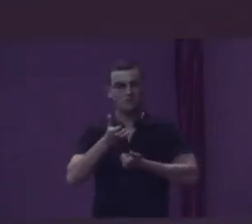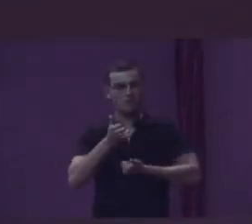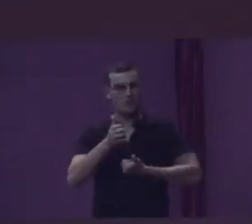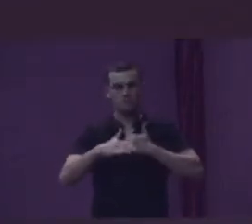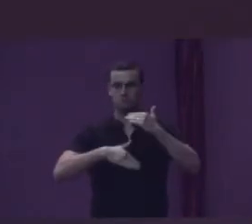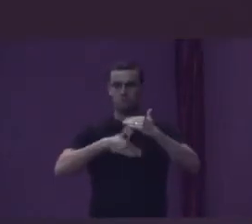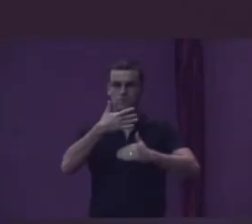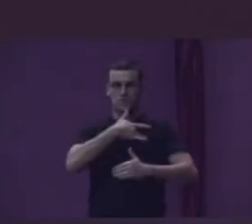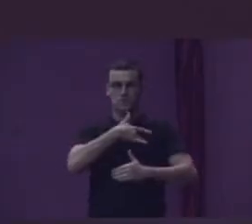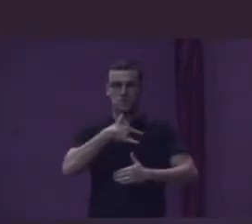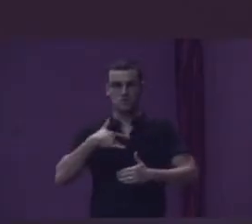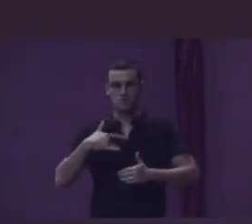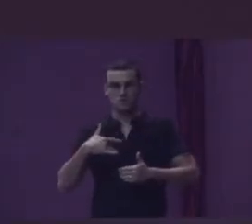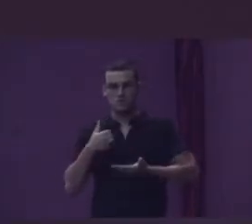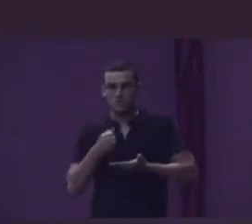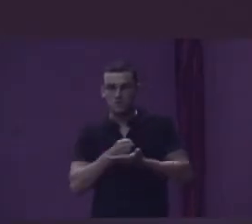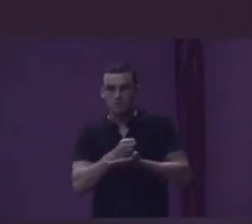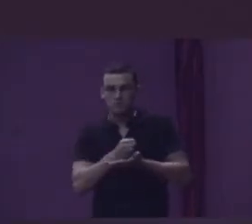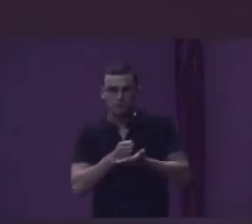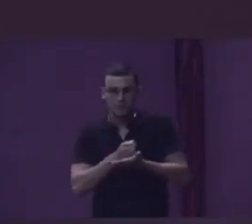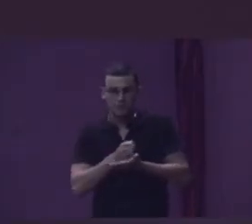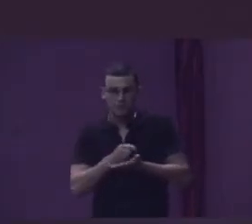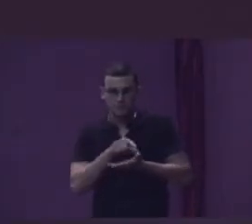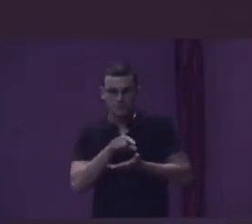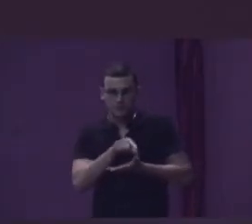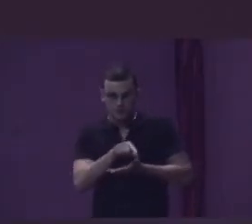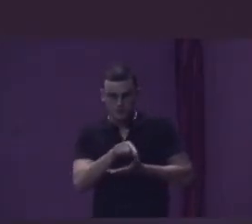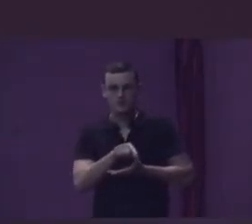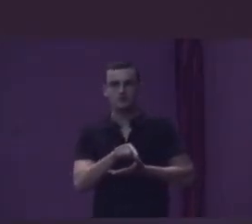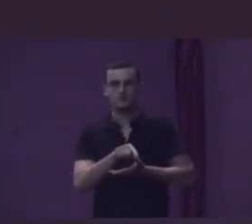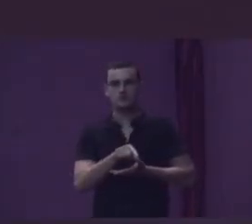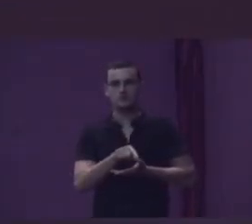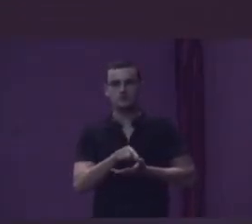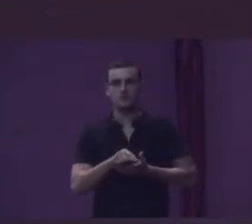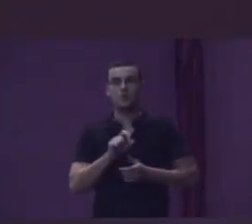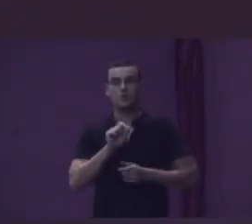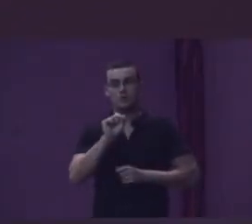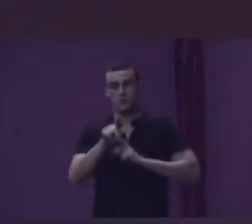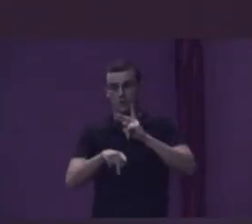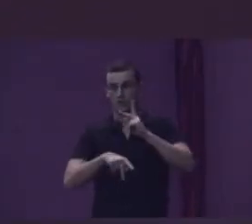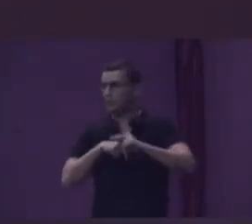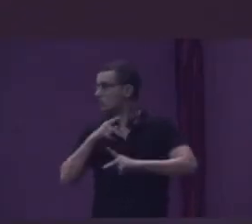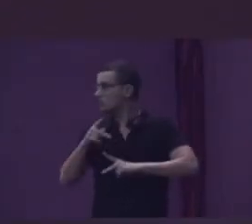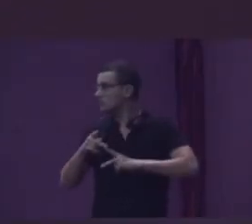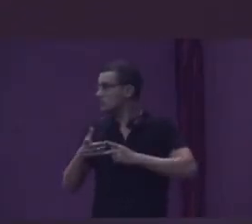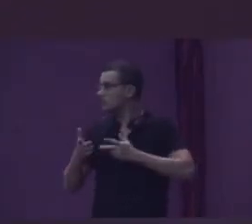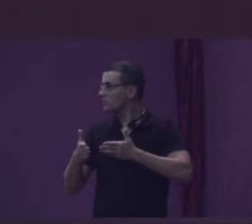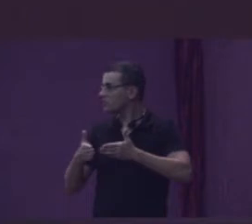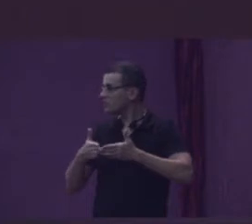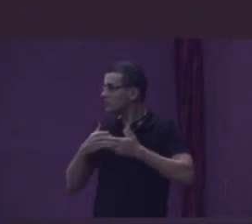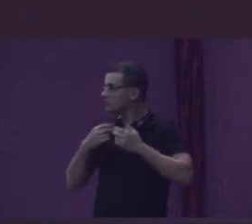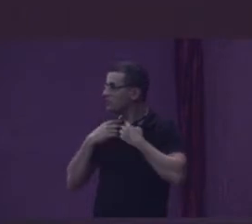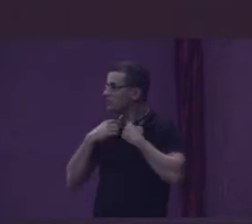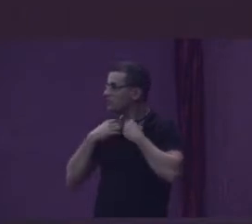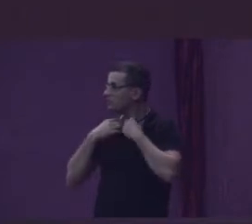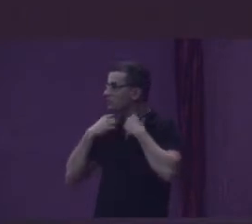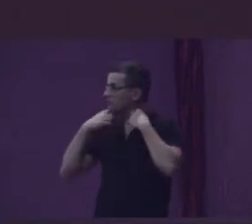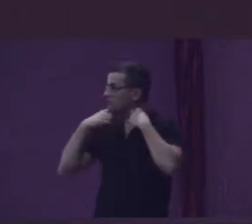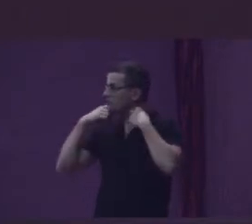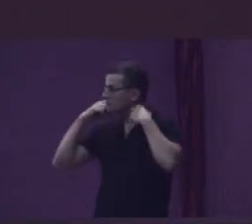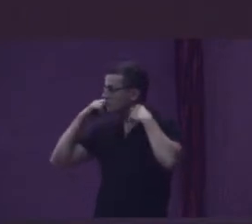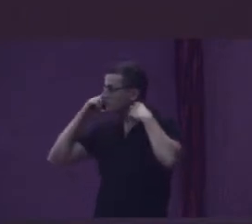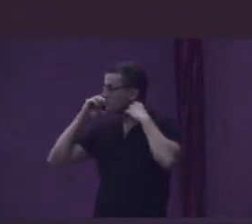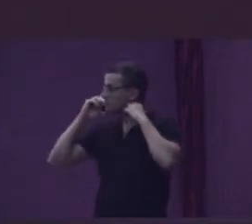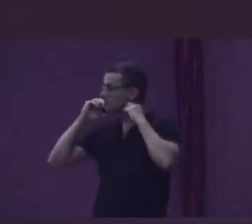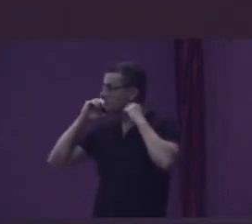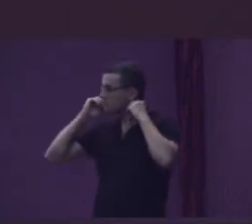a saúde primária para a população negligada. Por favor, Maria, please, Maria,